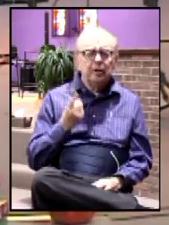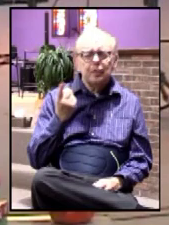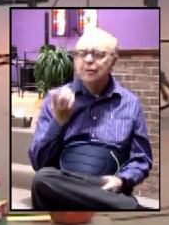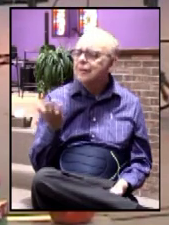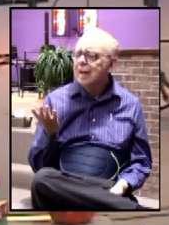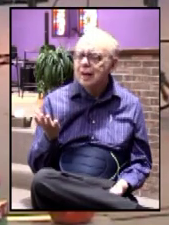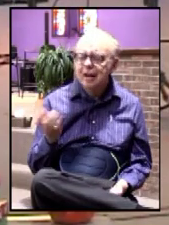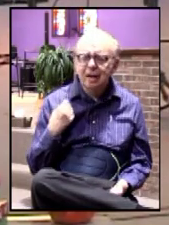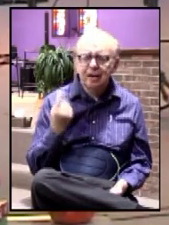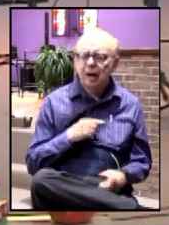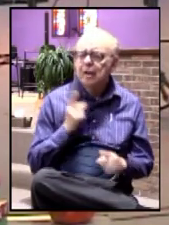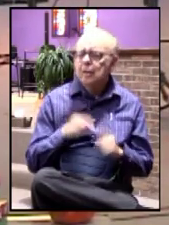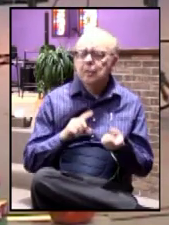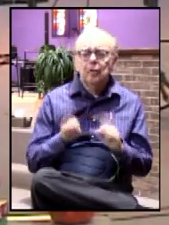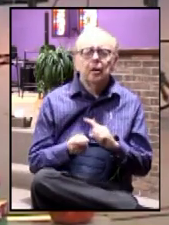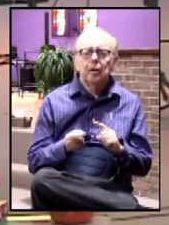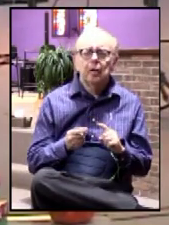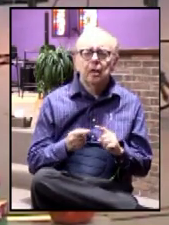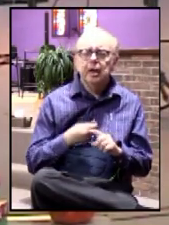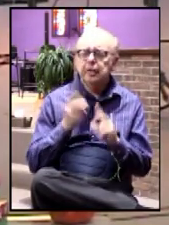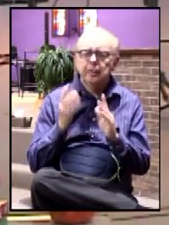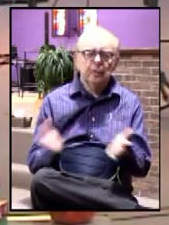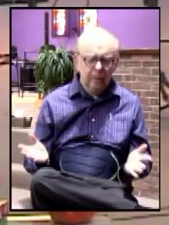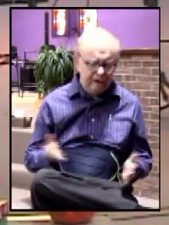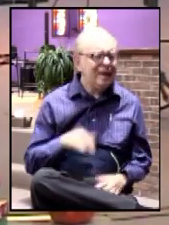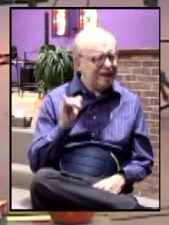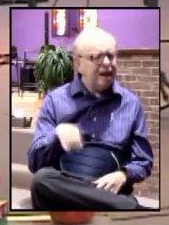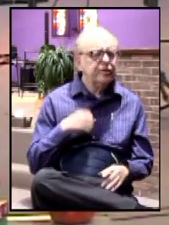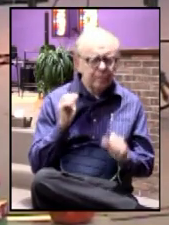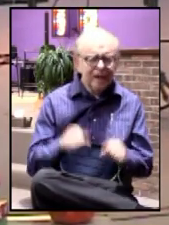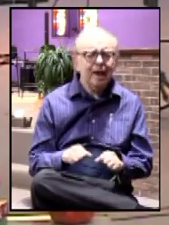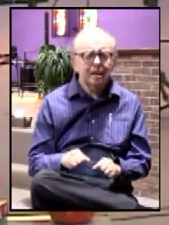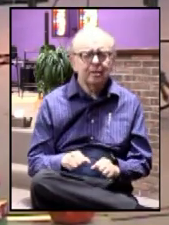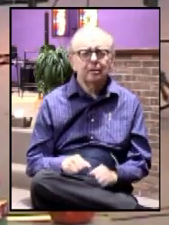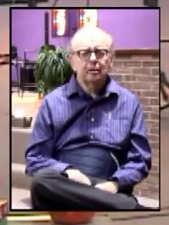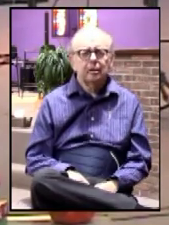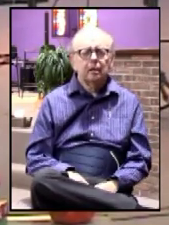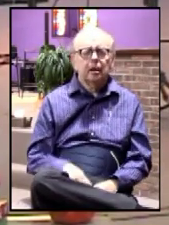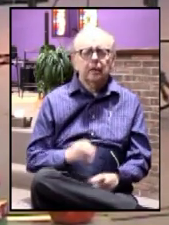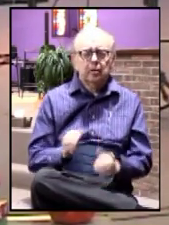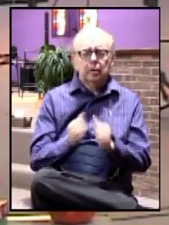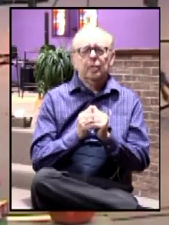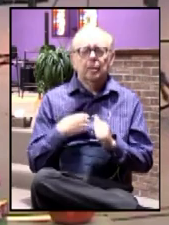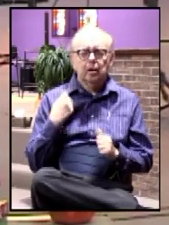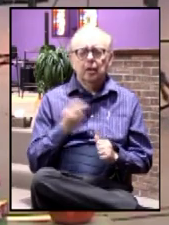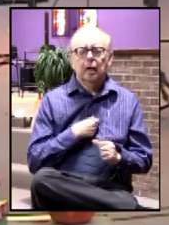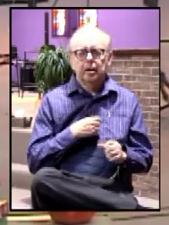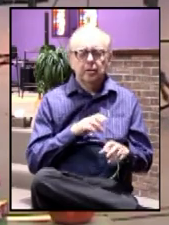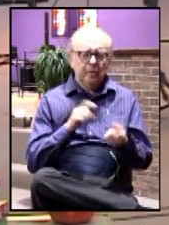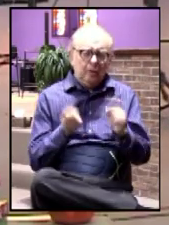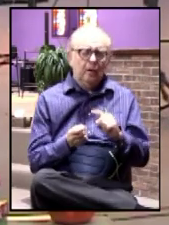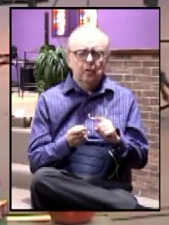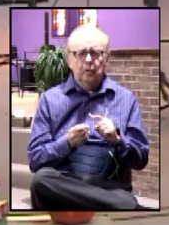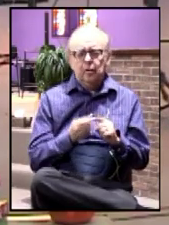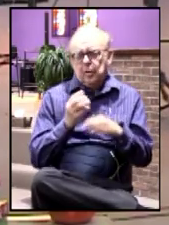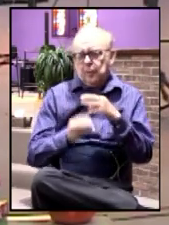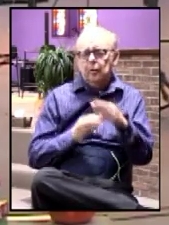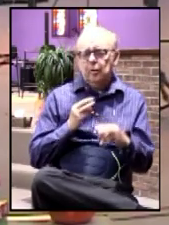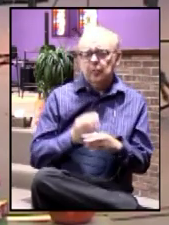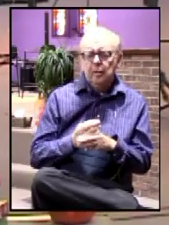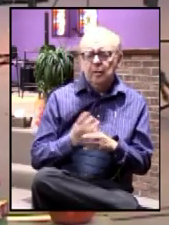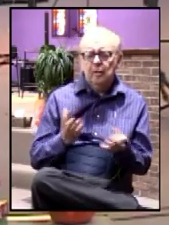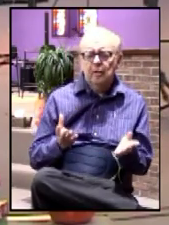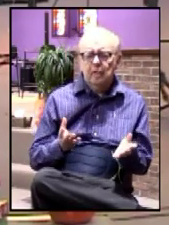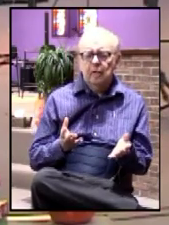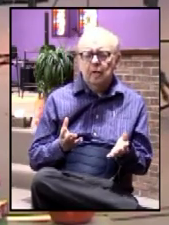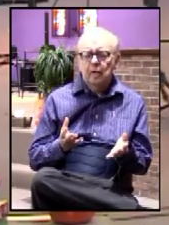you don't understand. We can't change anything. Yes, we can. Together, we can change the